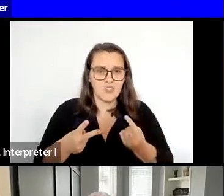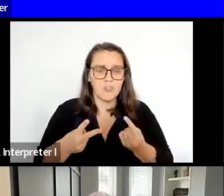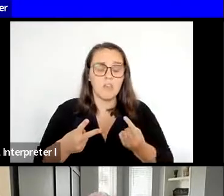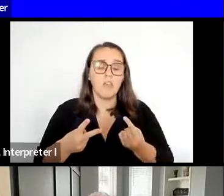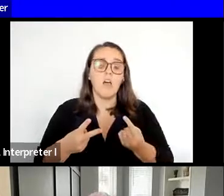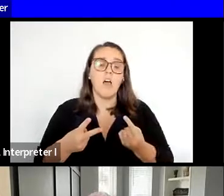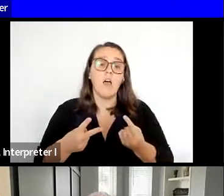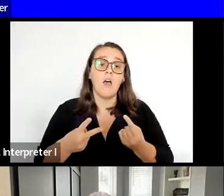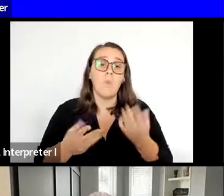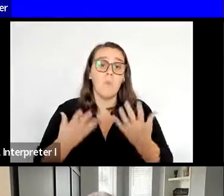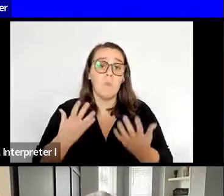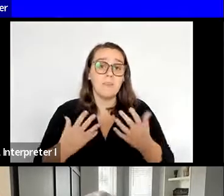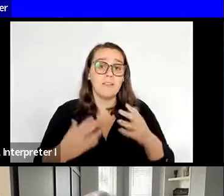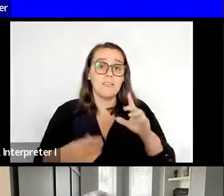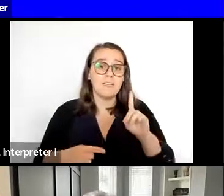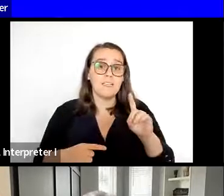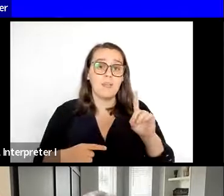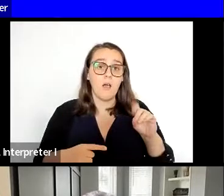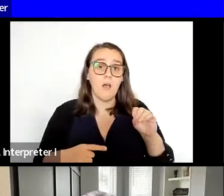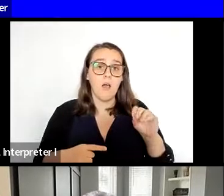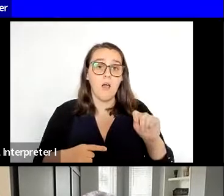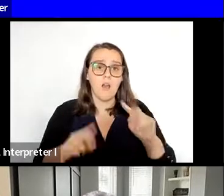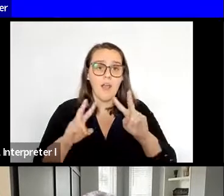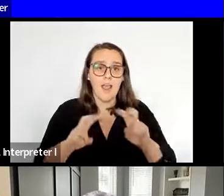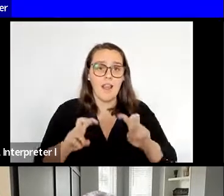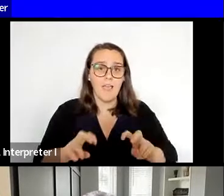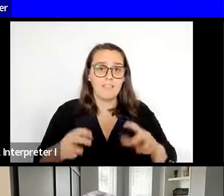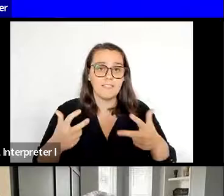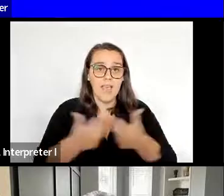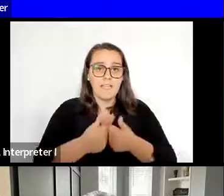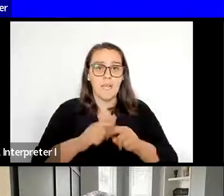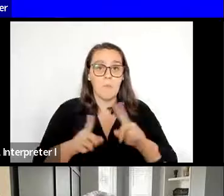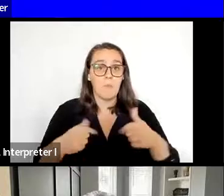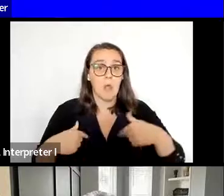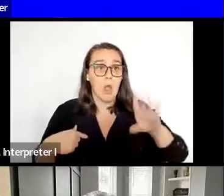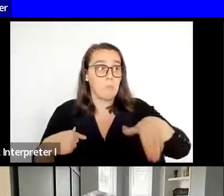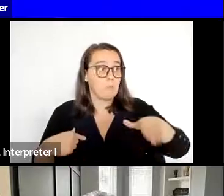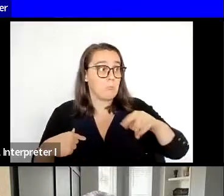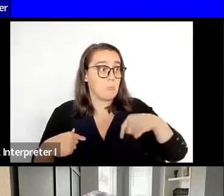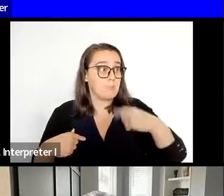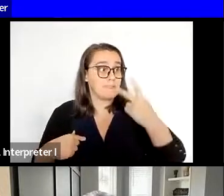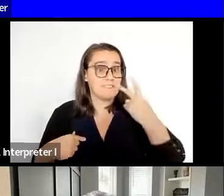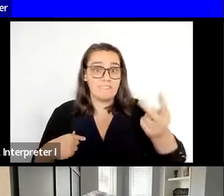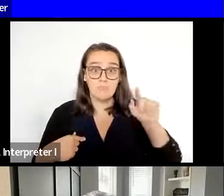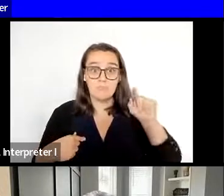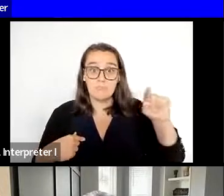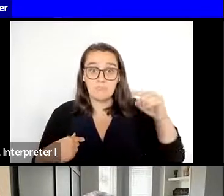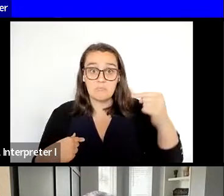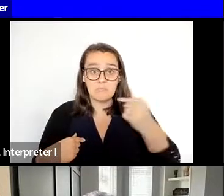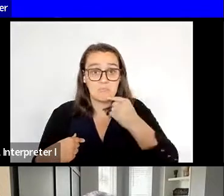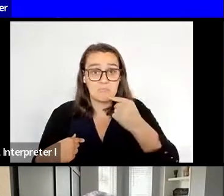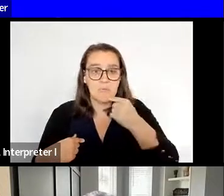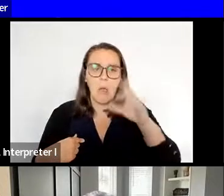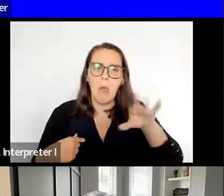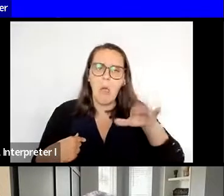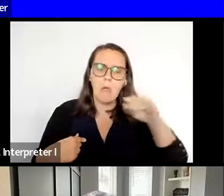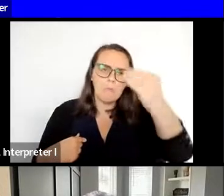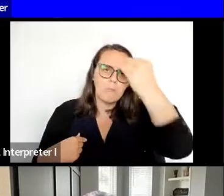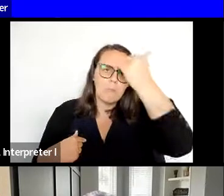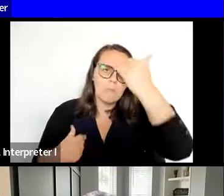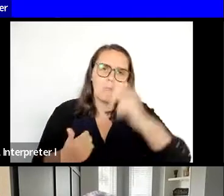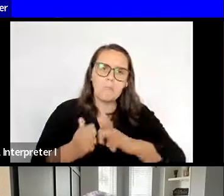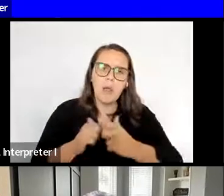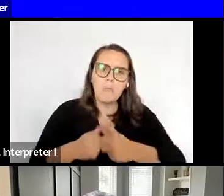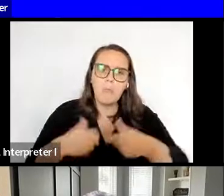maybe analyzes each individual accident, but I haven't seen where they say, you know, the problem at this intersection is,